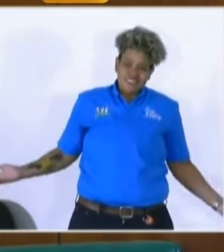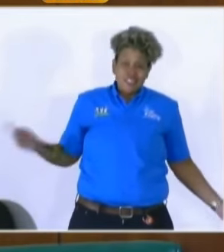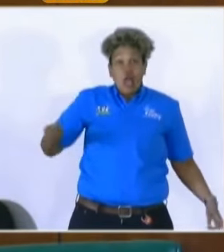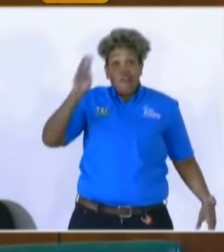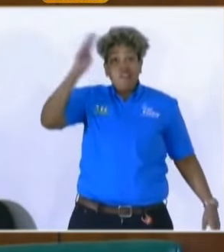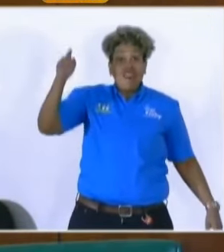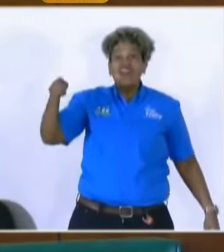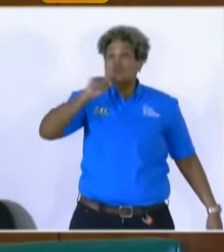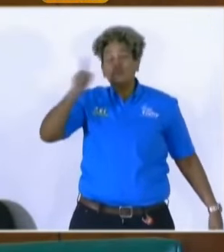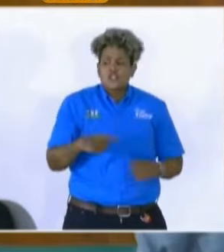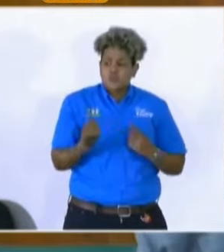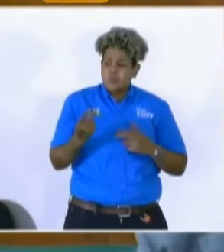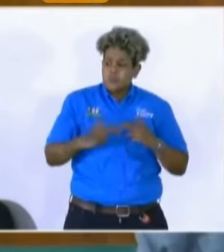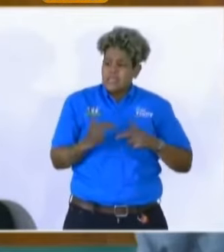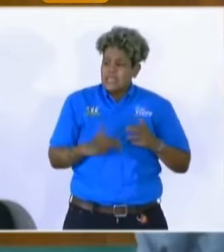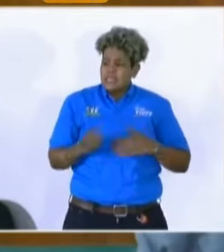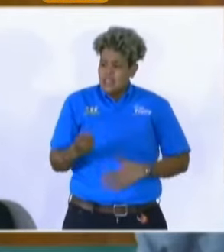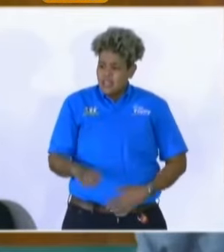facts.